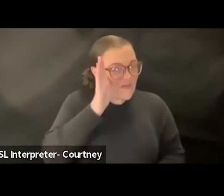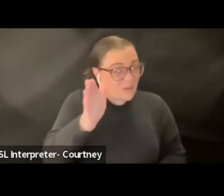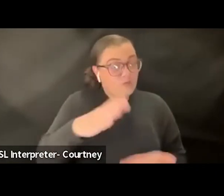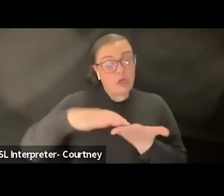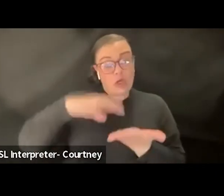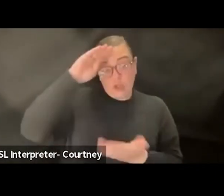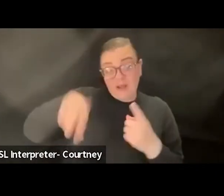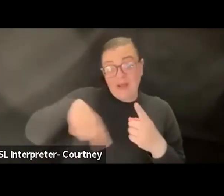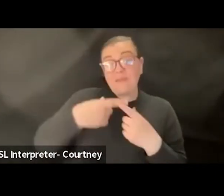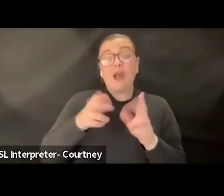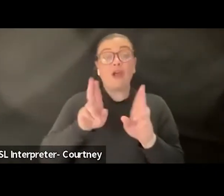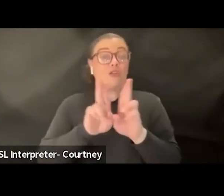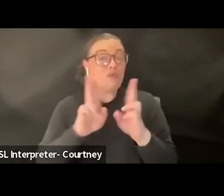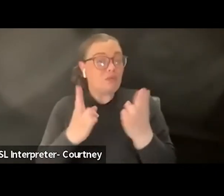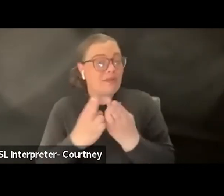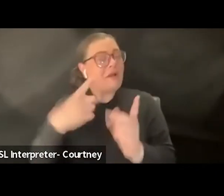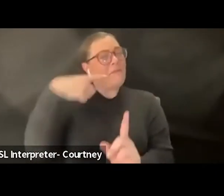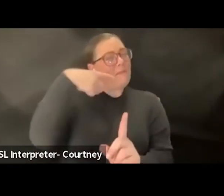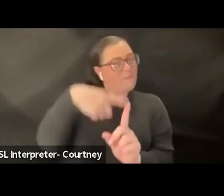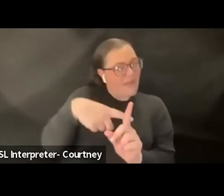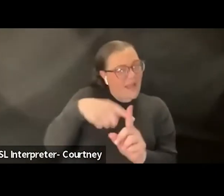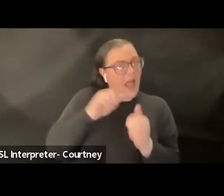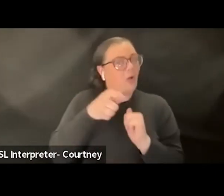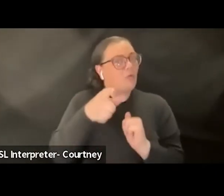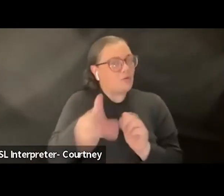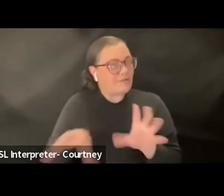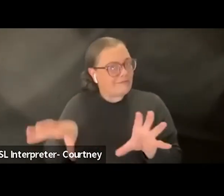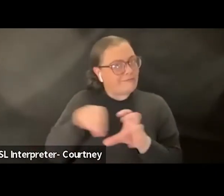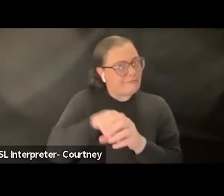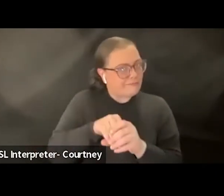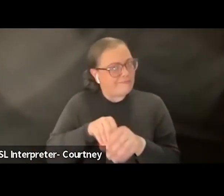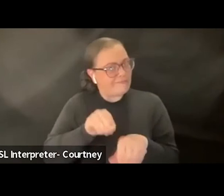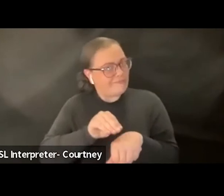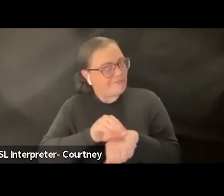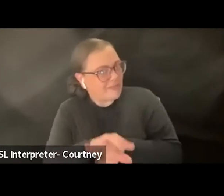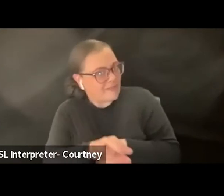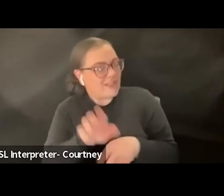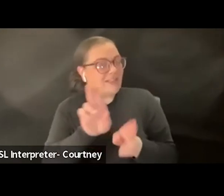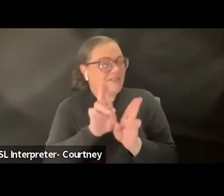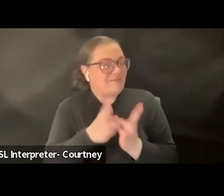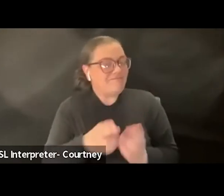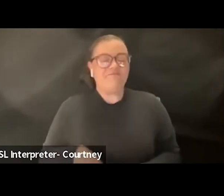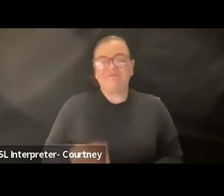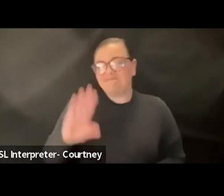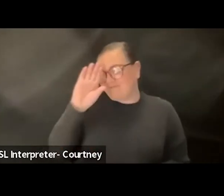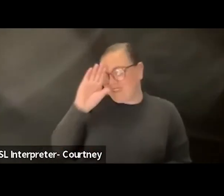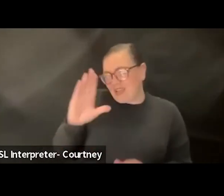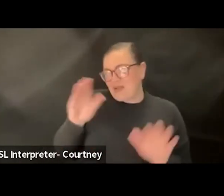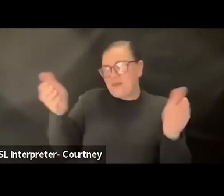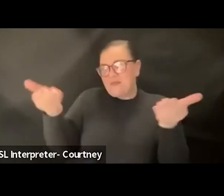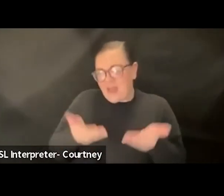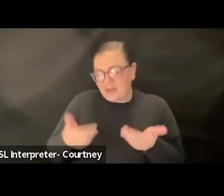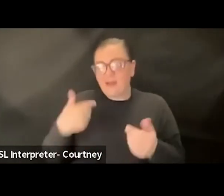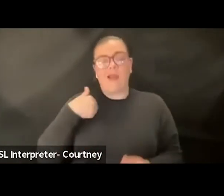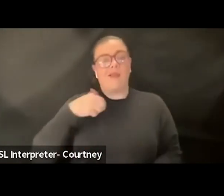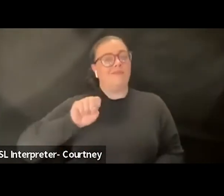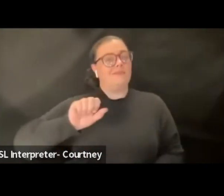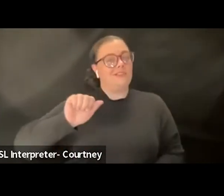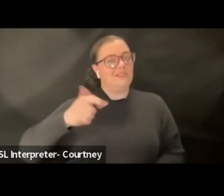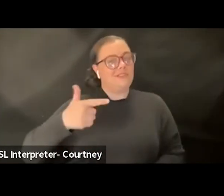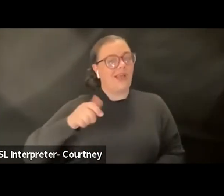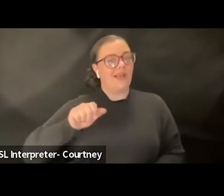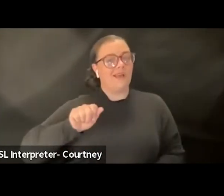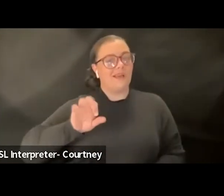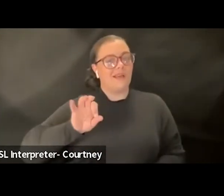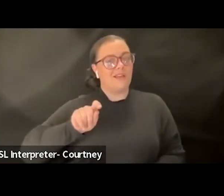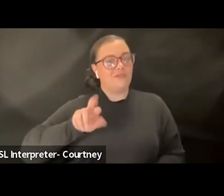works, but also how you can help shape how it operates. Hello and welcome, everyone. I'm SAG-AFTRA Executive Vice President Ben